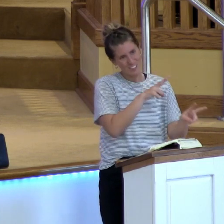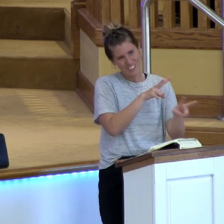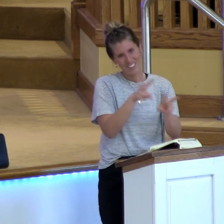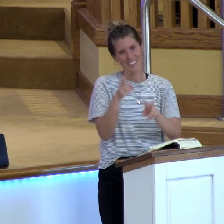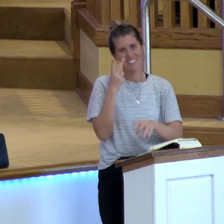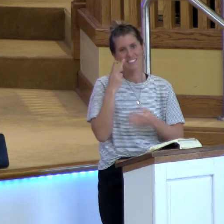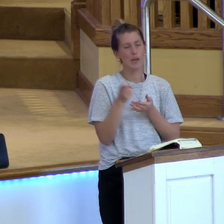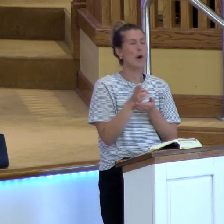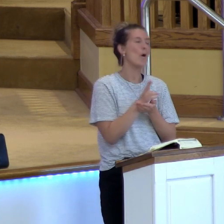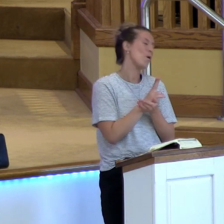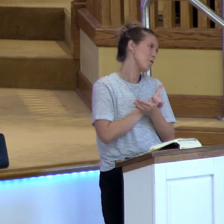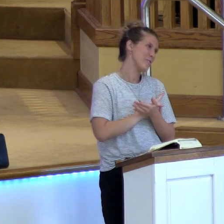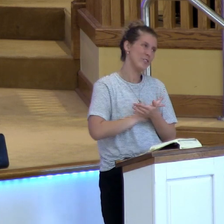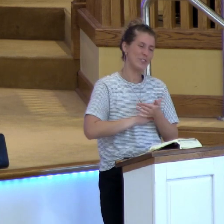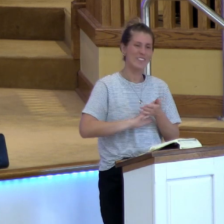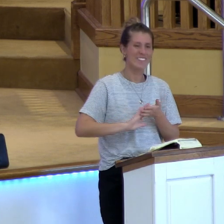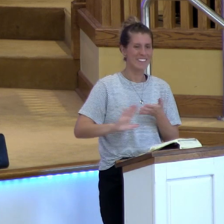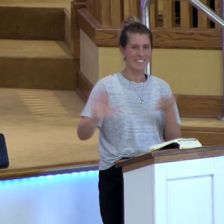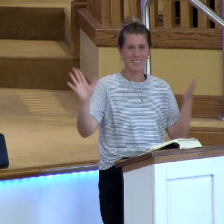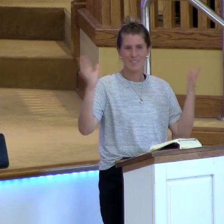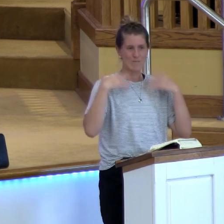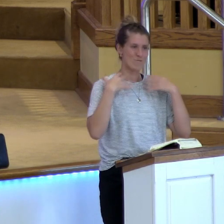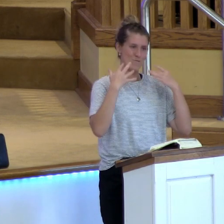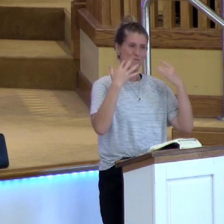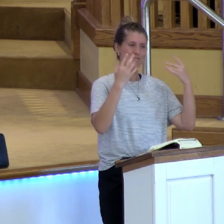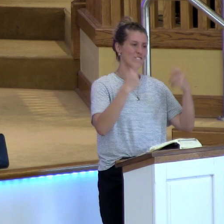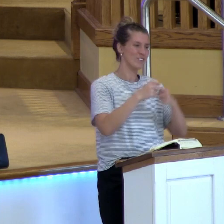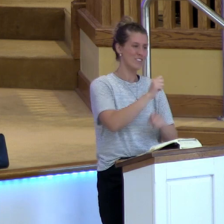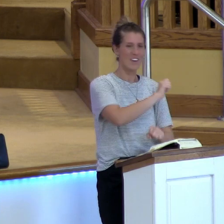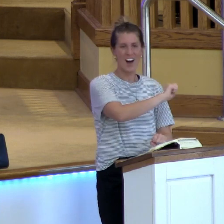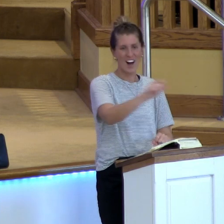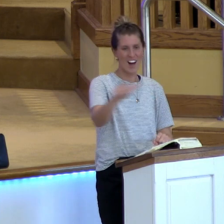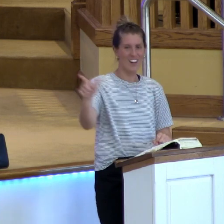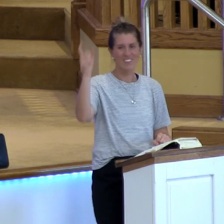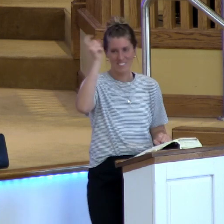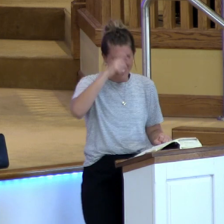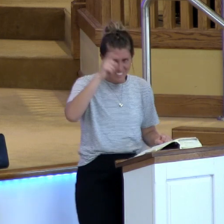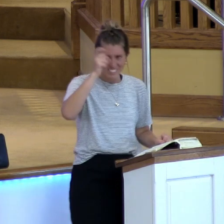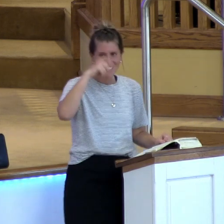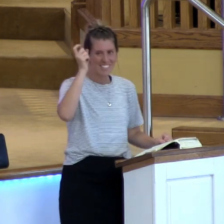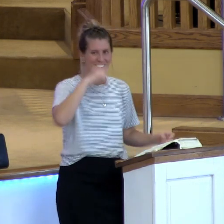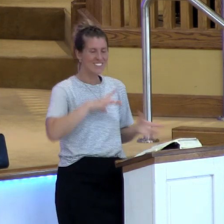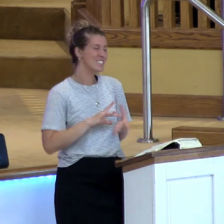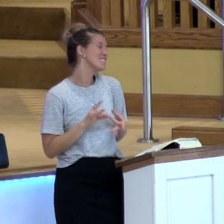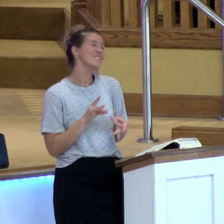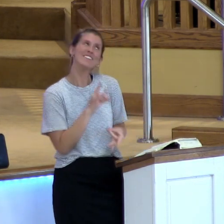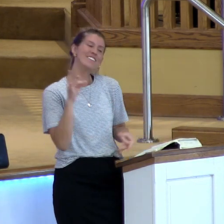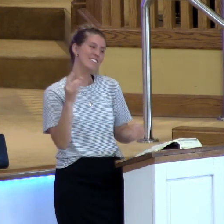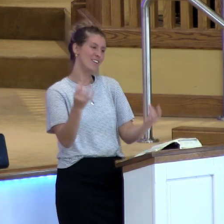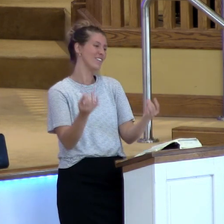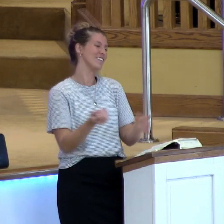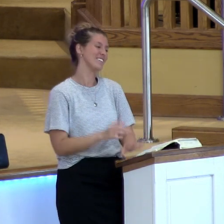see holiness just oozing out of those pews. Wisdom, spirituality.